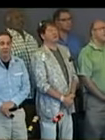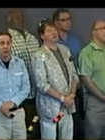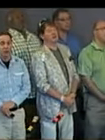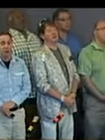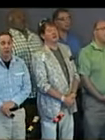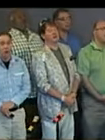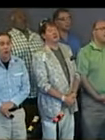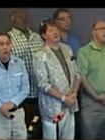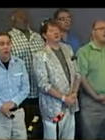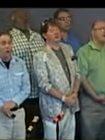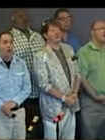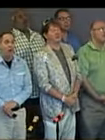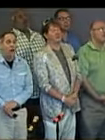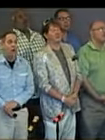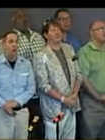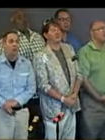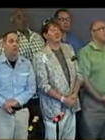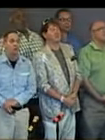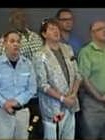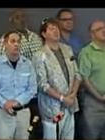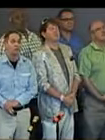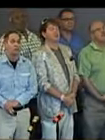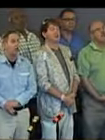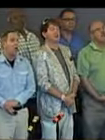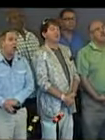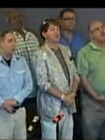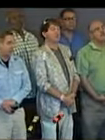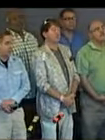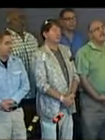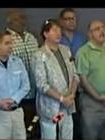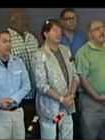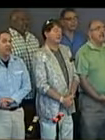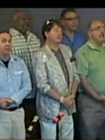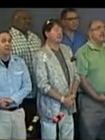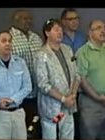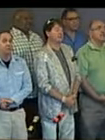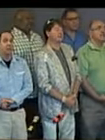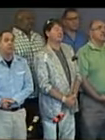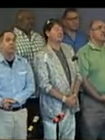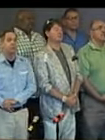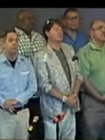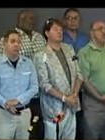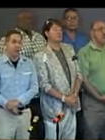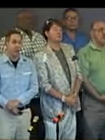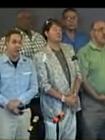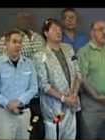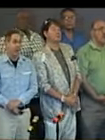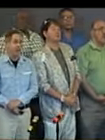From the beginning to